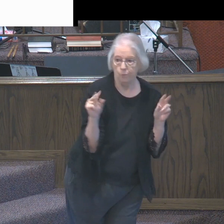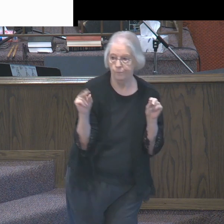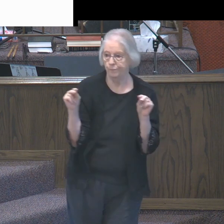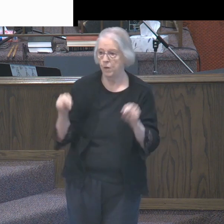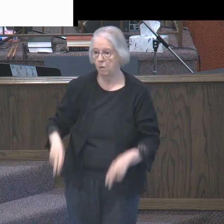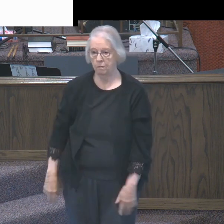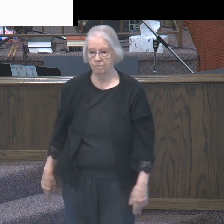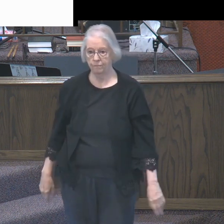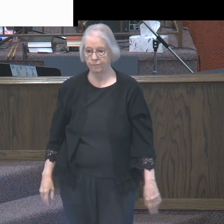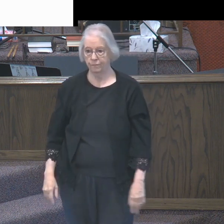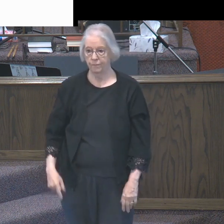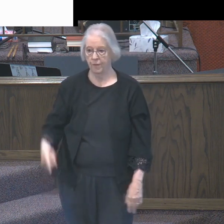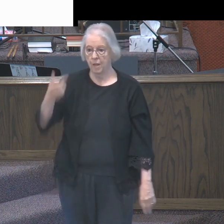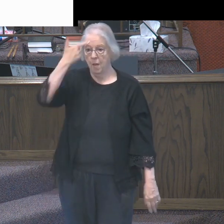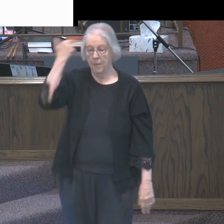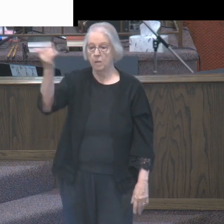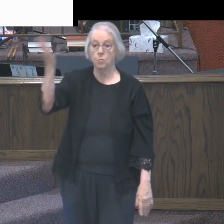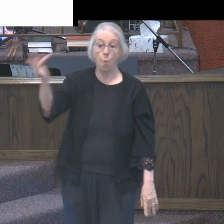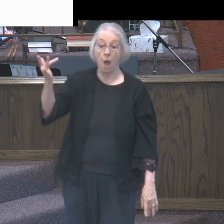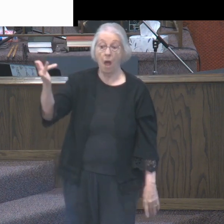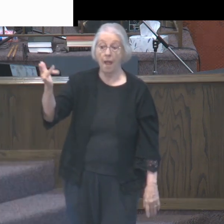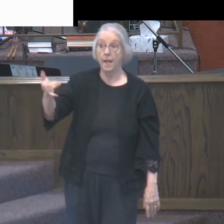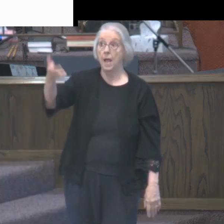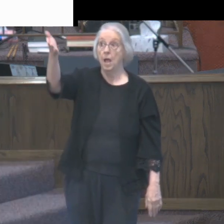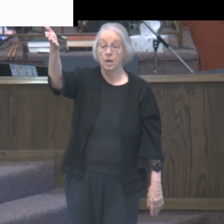He is, by very definition,